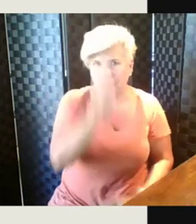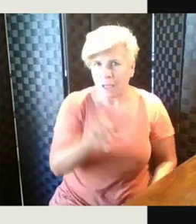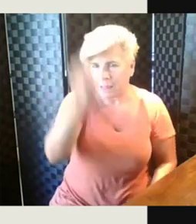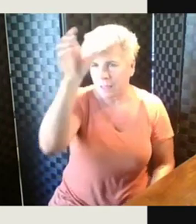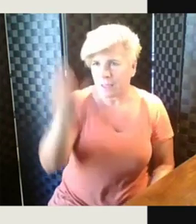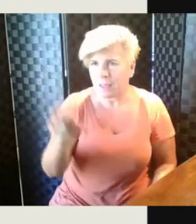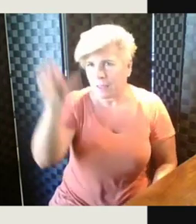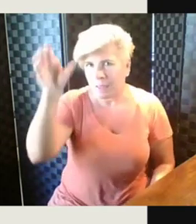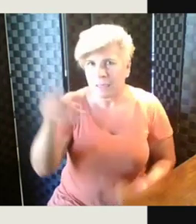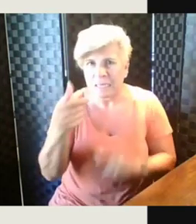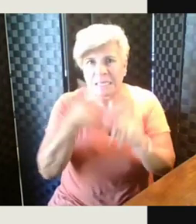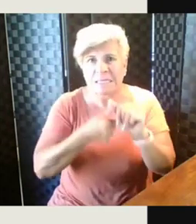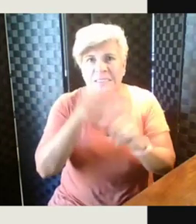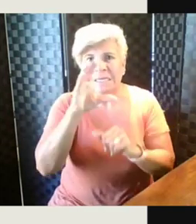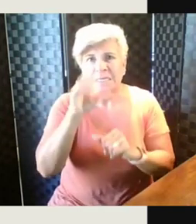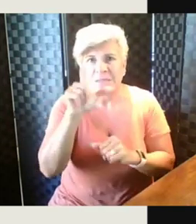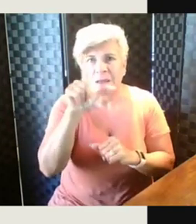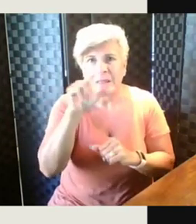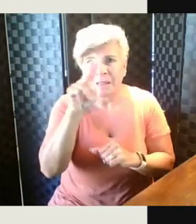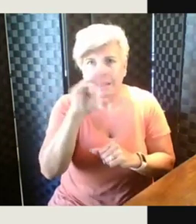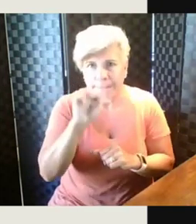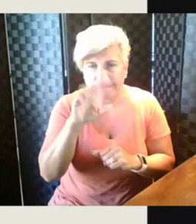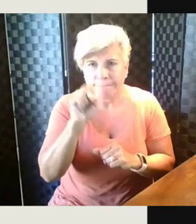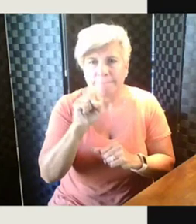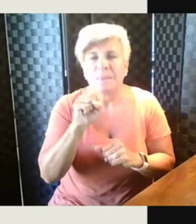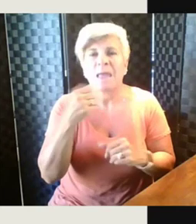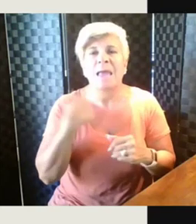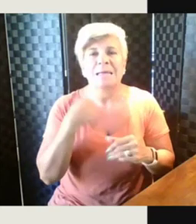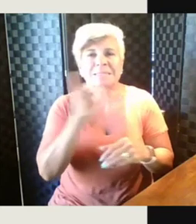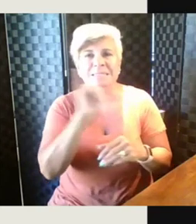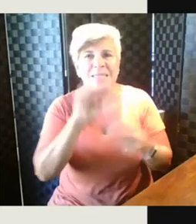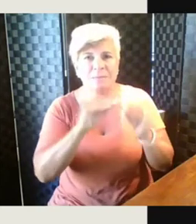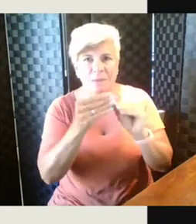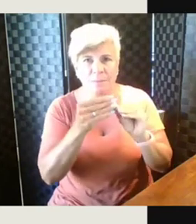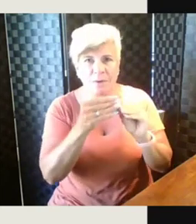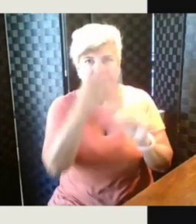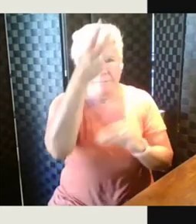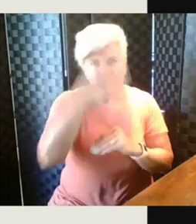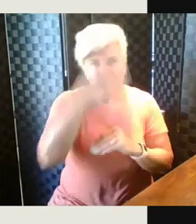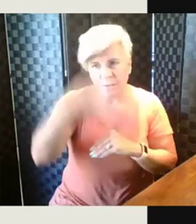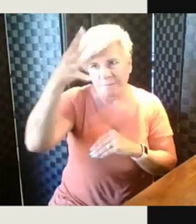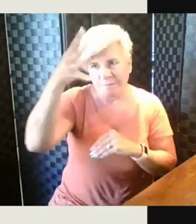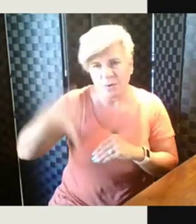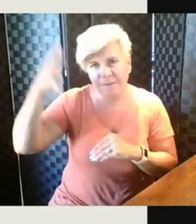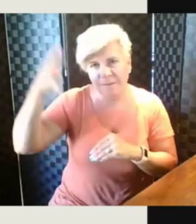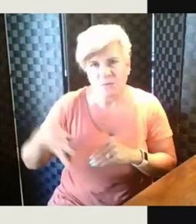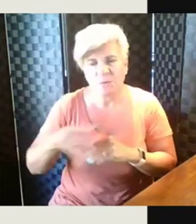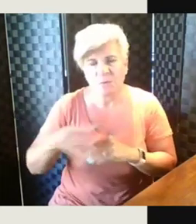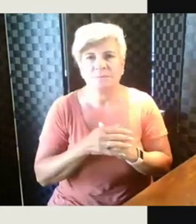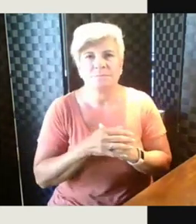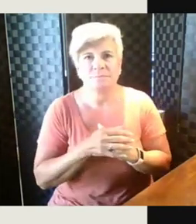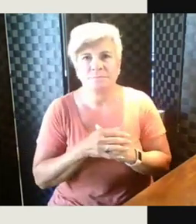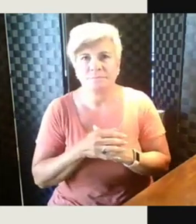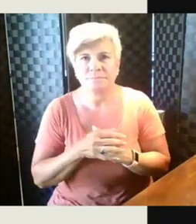each column has the same number of objects. For this array, there are 4 tiles in each column.